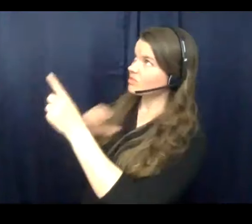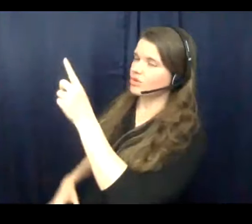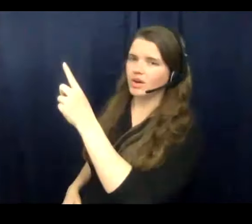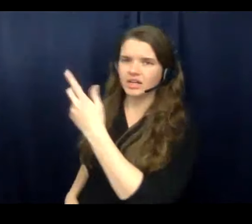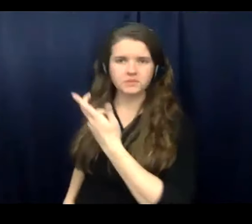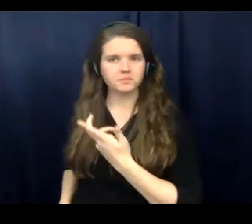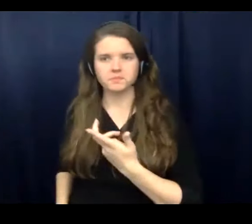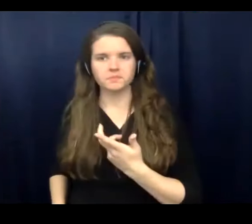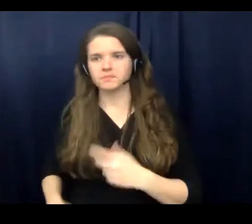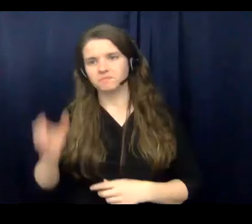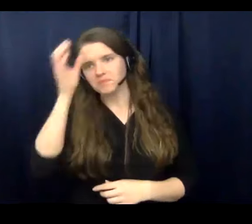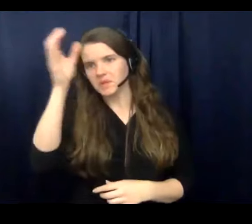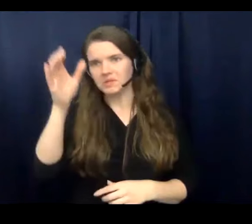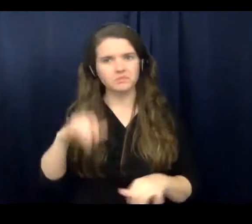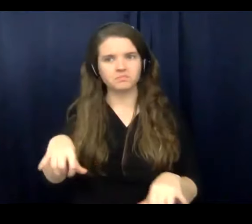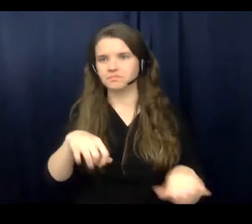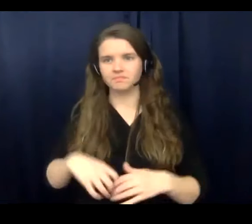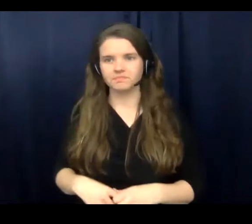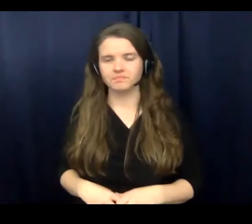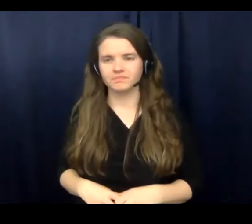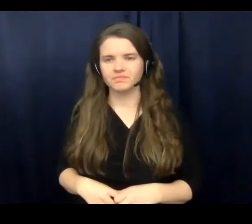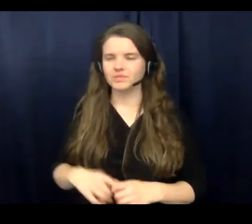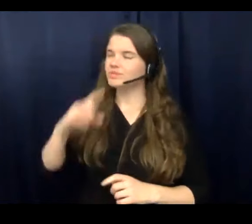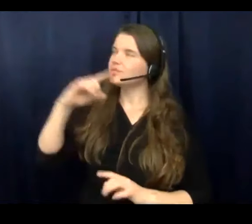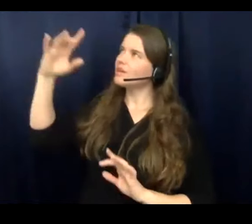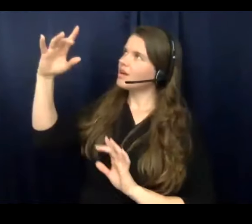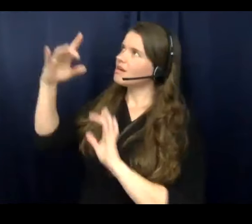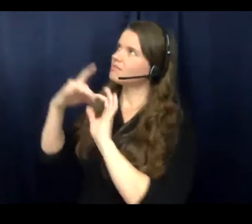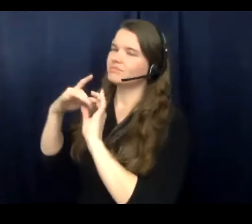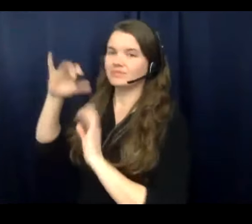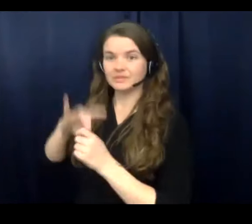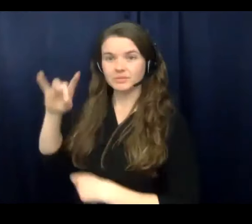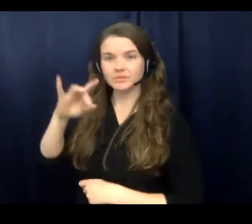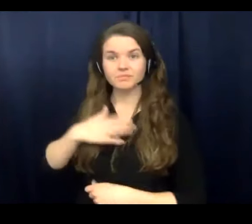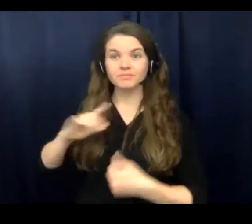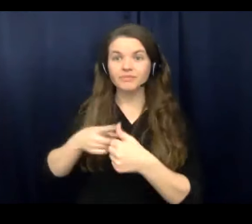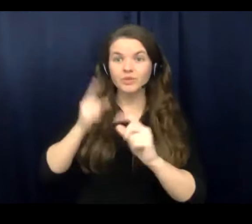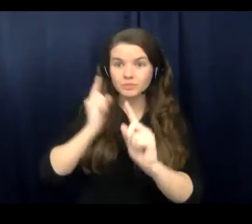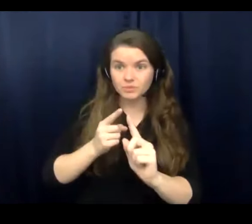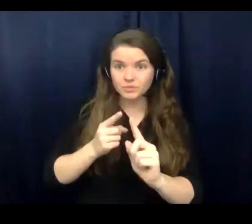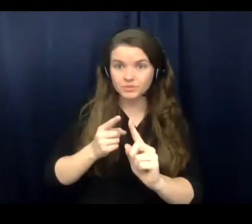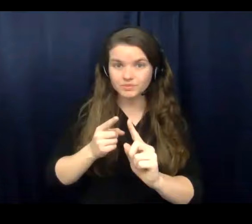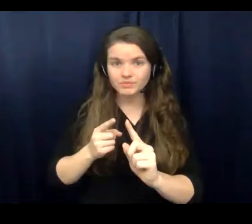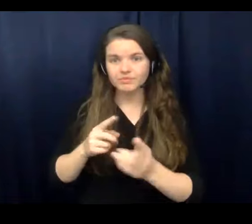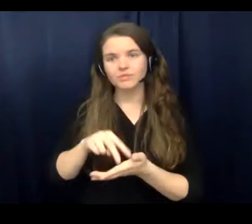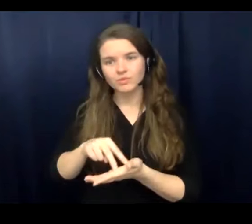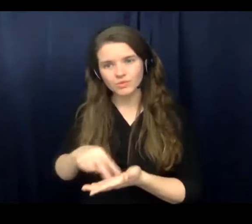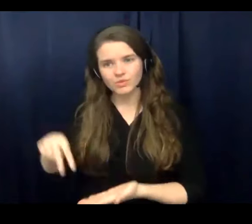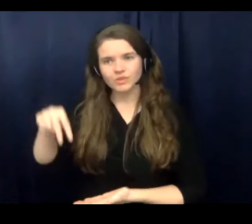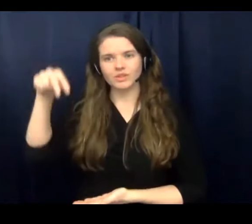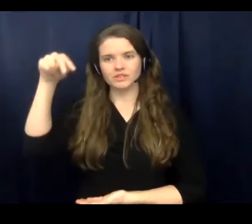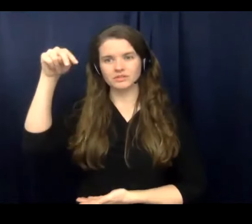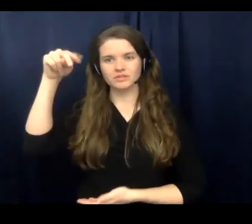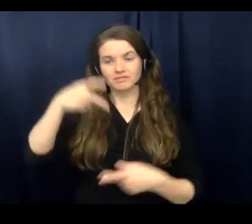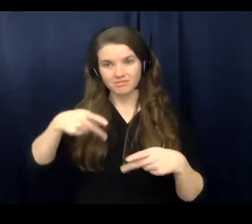so the idea is an encounter with the Spirit. So the first point I want to make is this. The resurrection is what